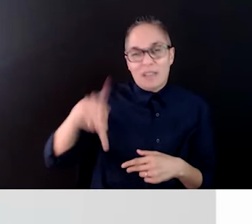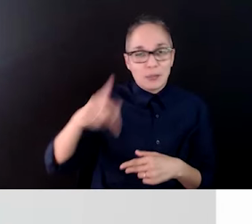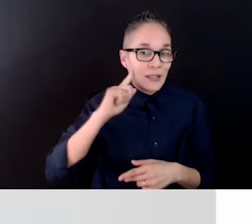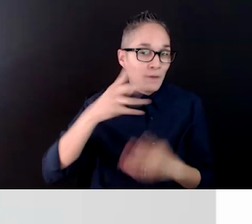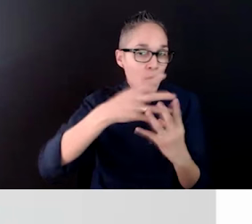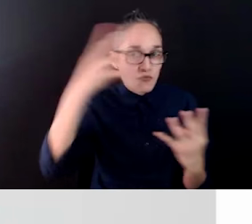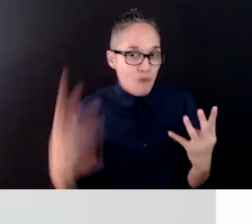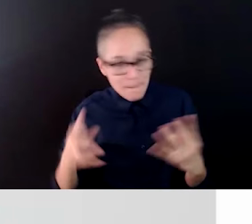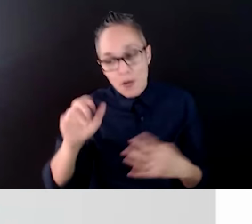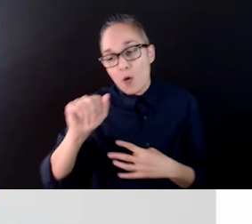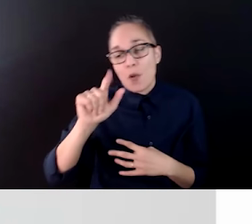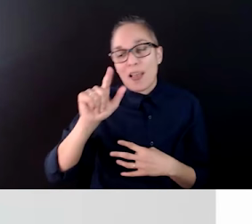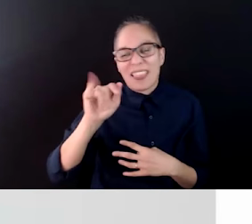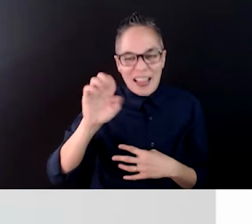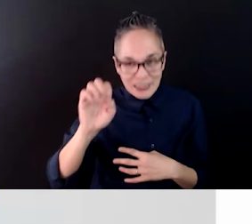that's because